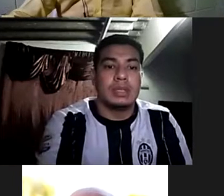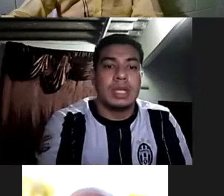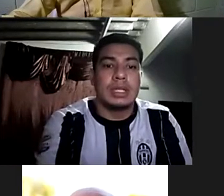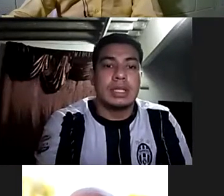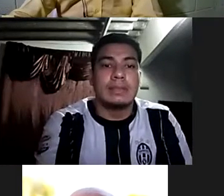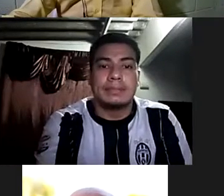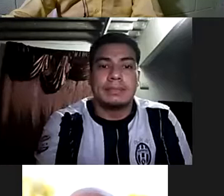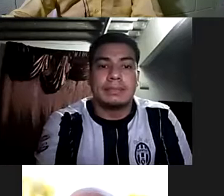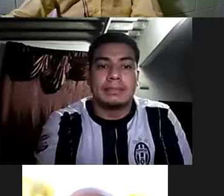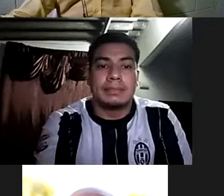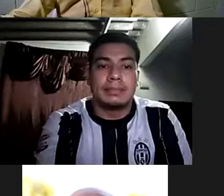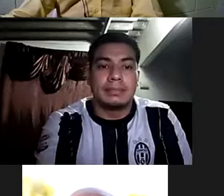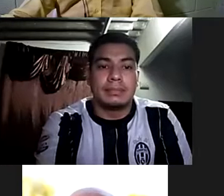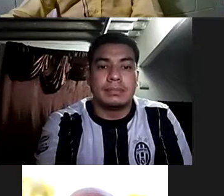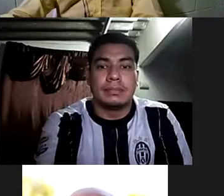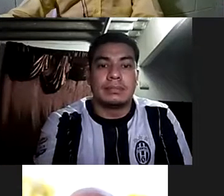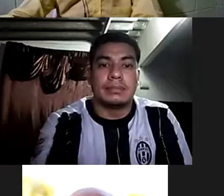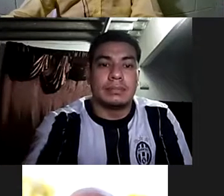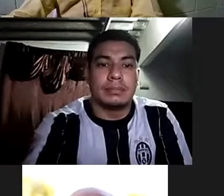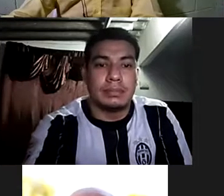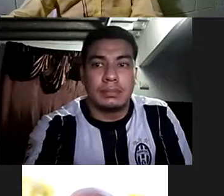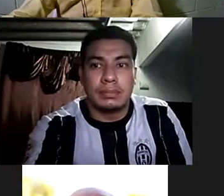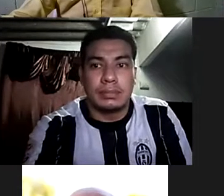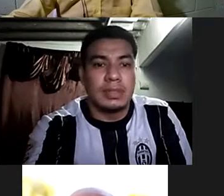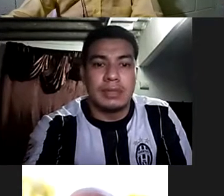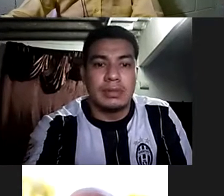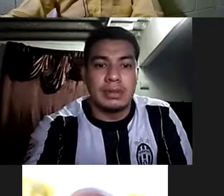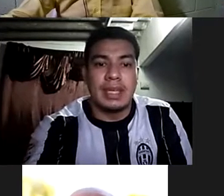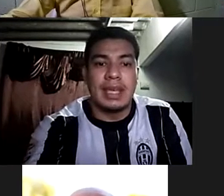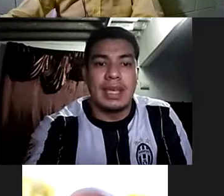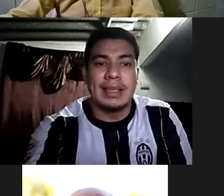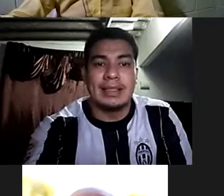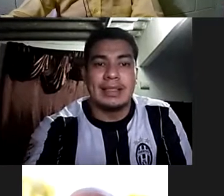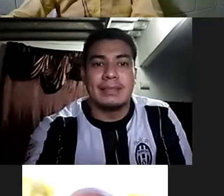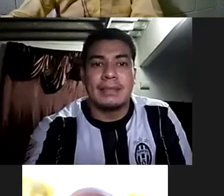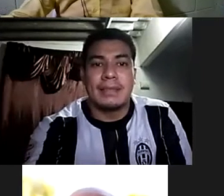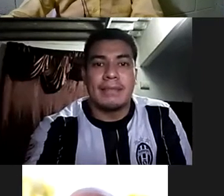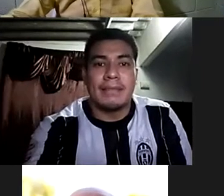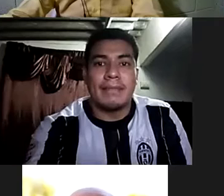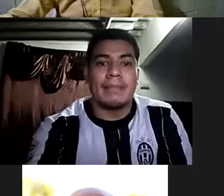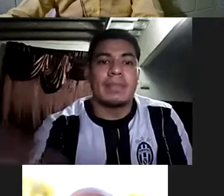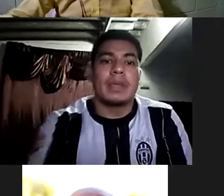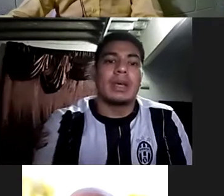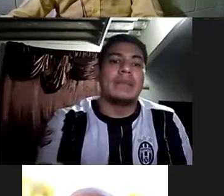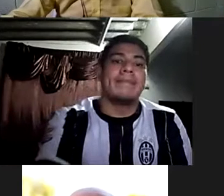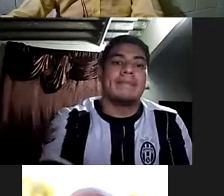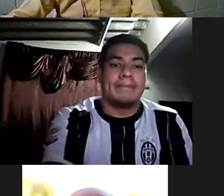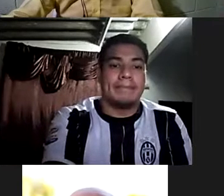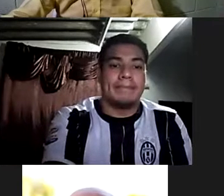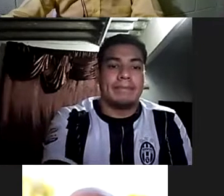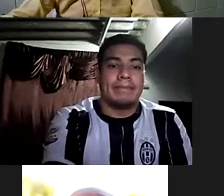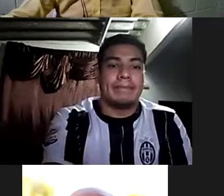Yes. So you don't have that much problem with traffic. Excellent. Thank you, Carlos. Helen, okay.